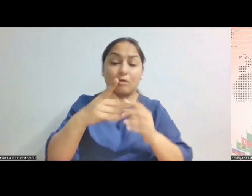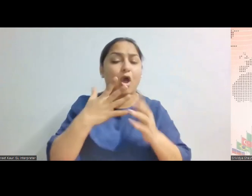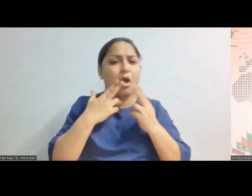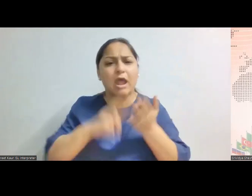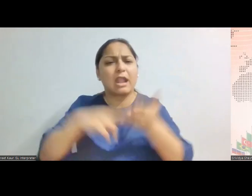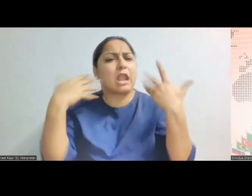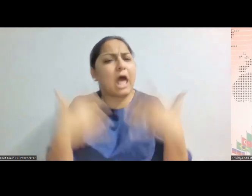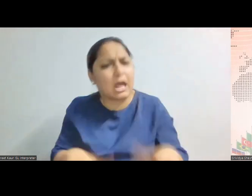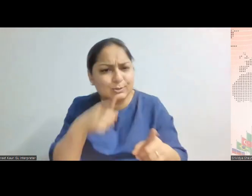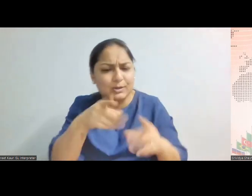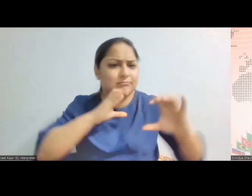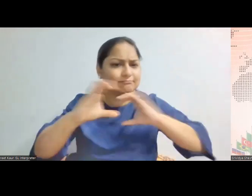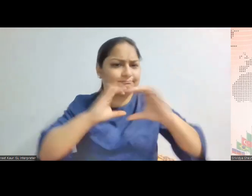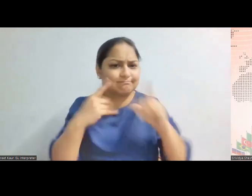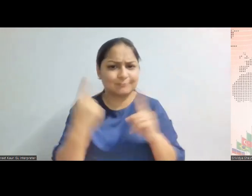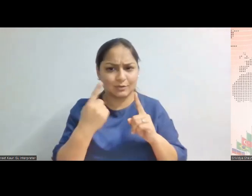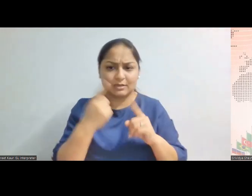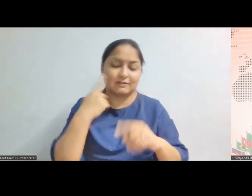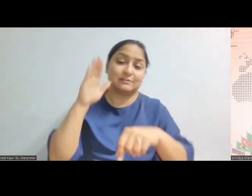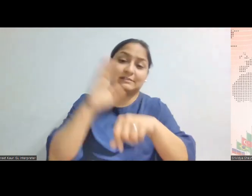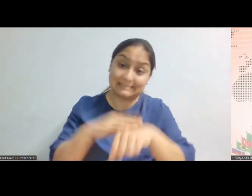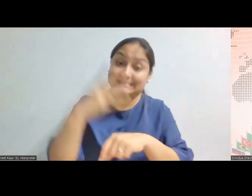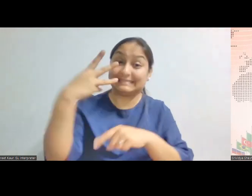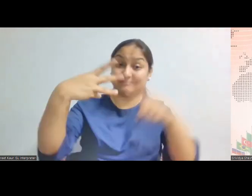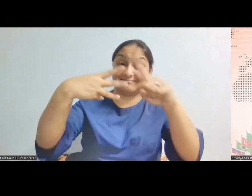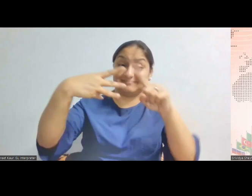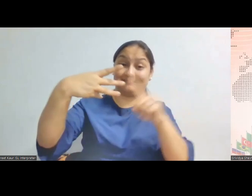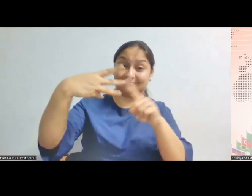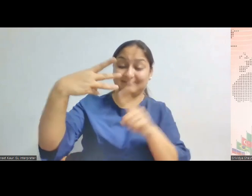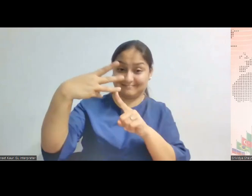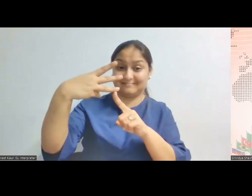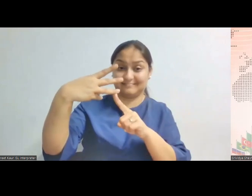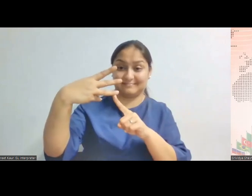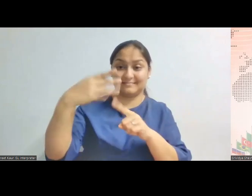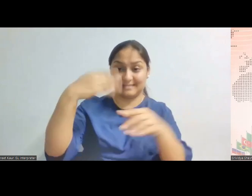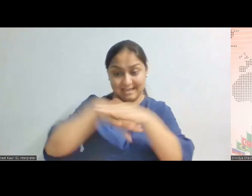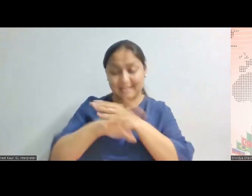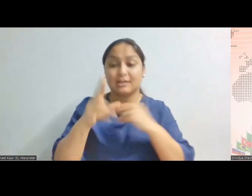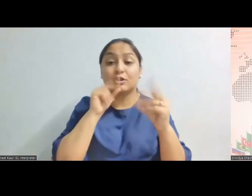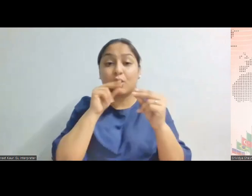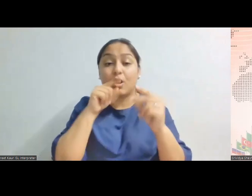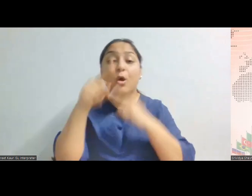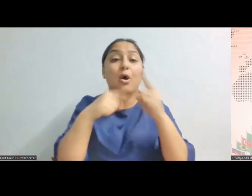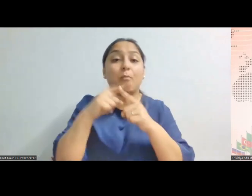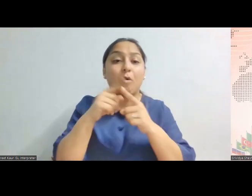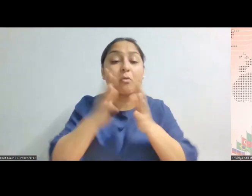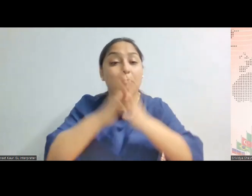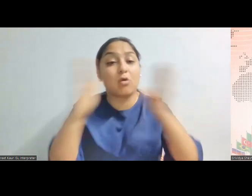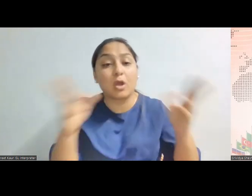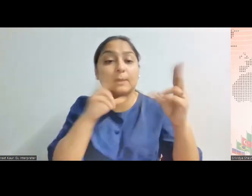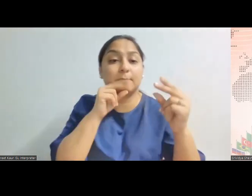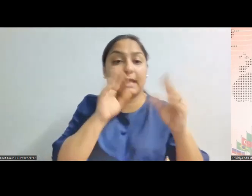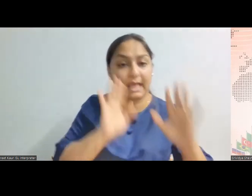discussion, but I tried to distill maybe three overarching buckets in which policies and interventions were